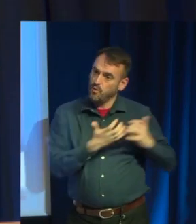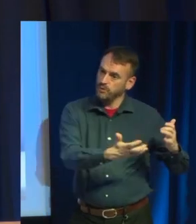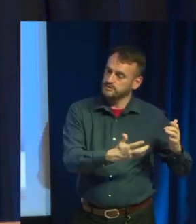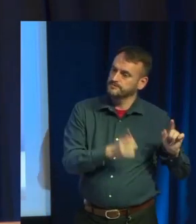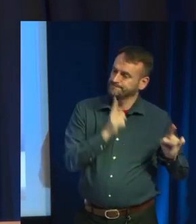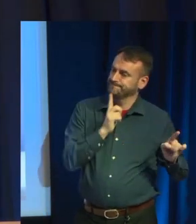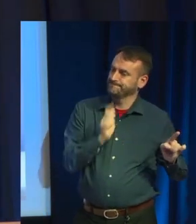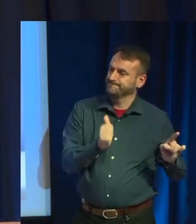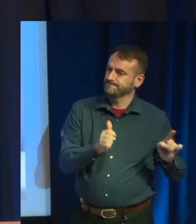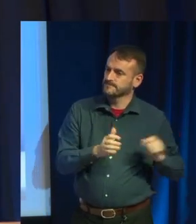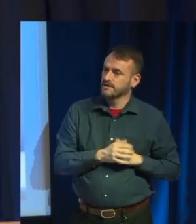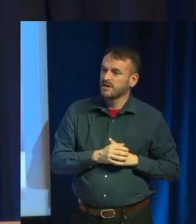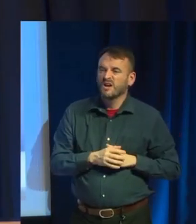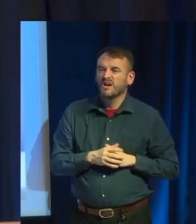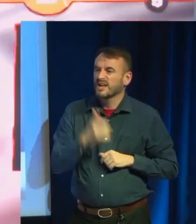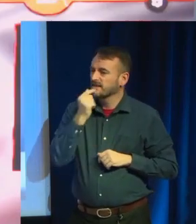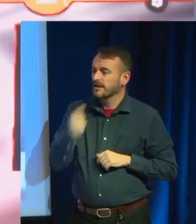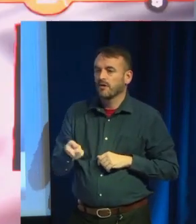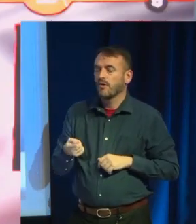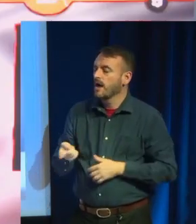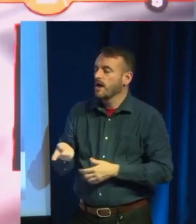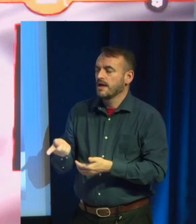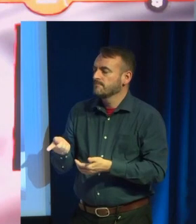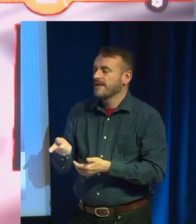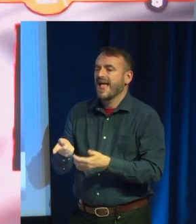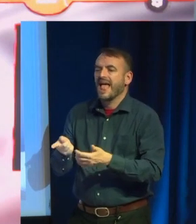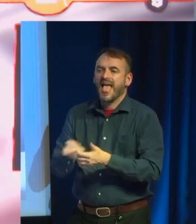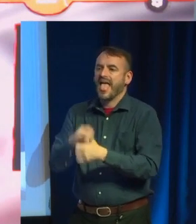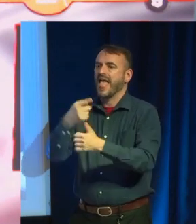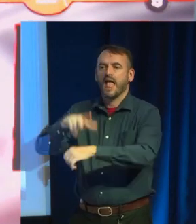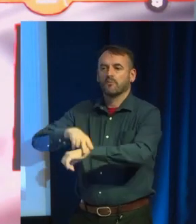policeman, helps them in this.